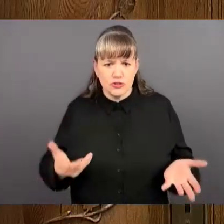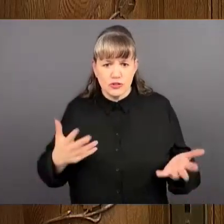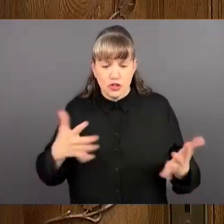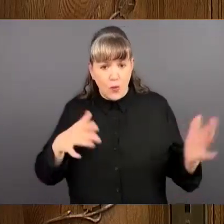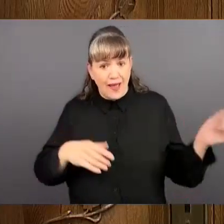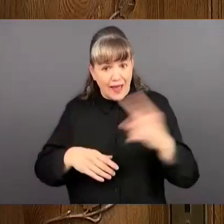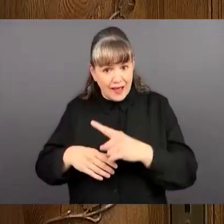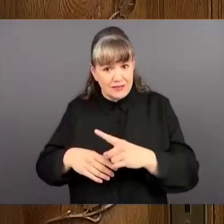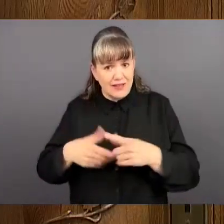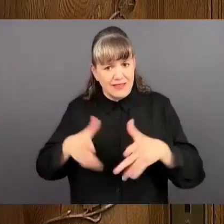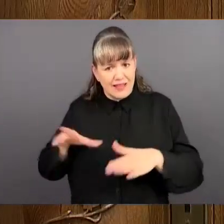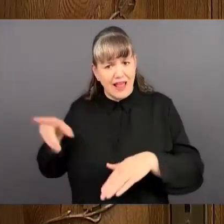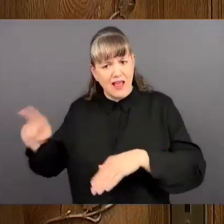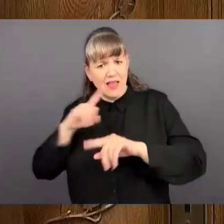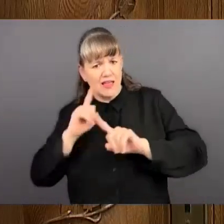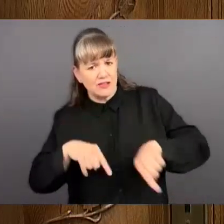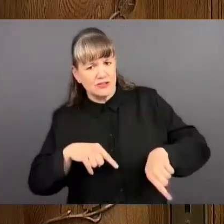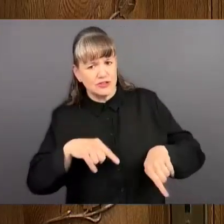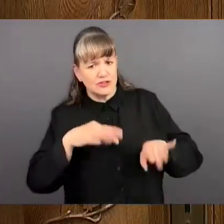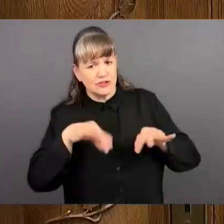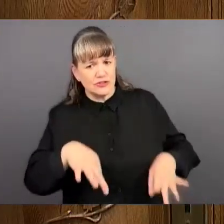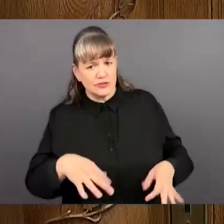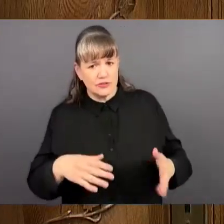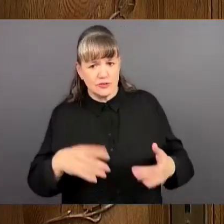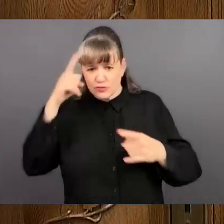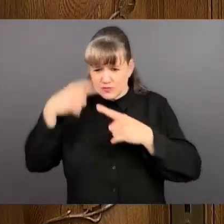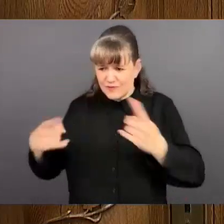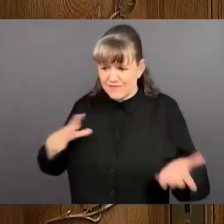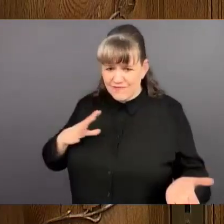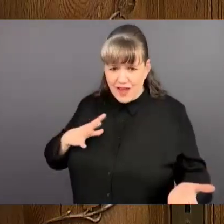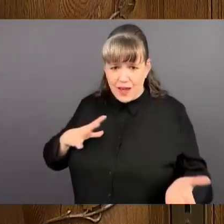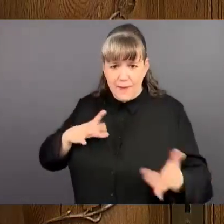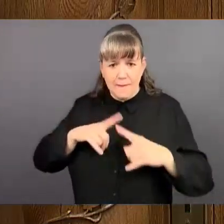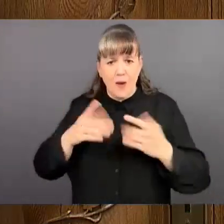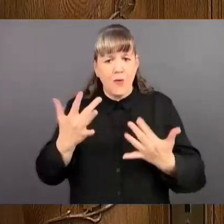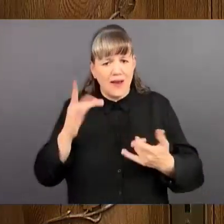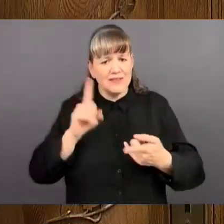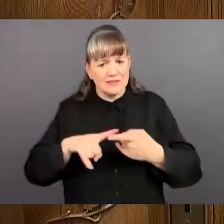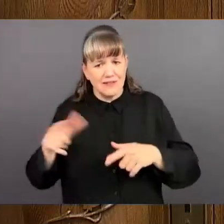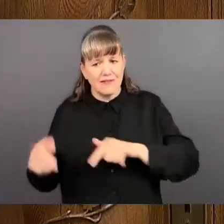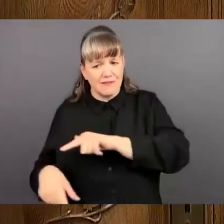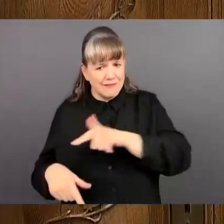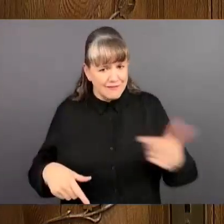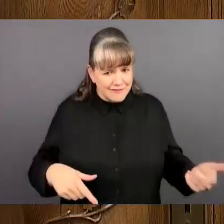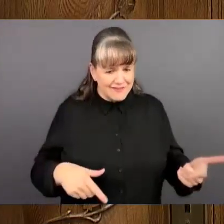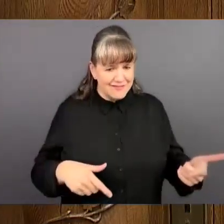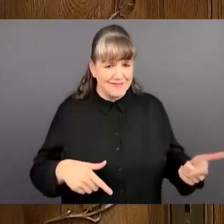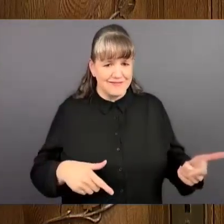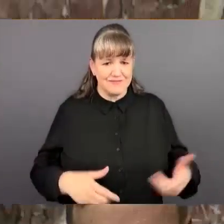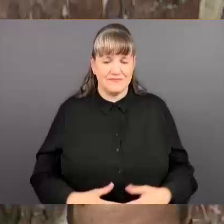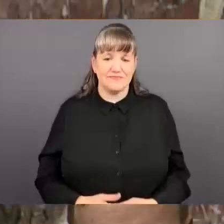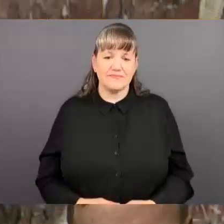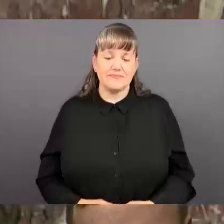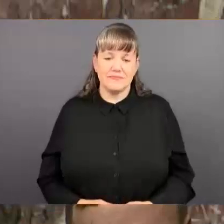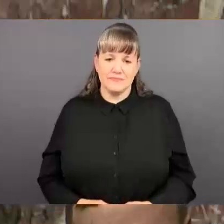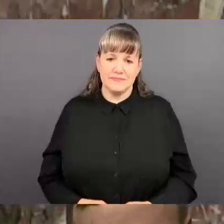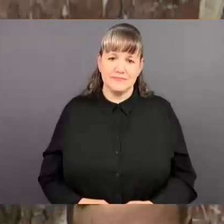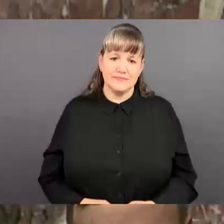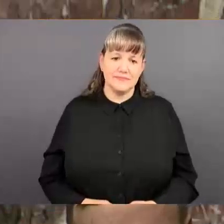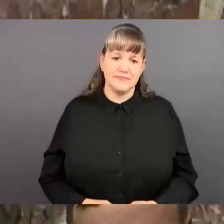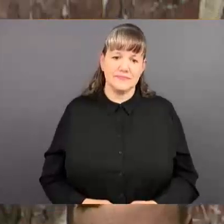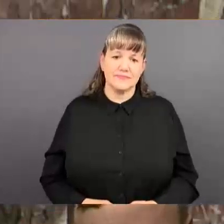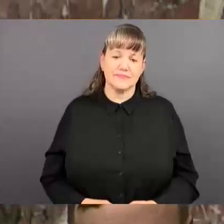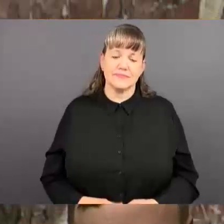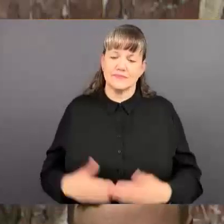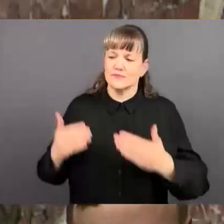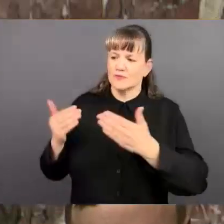not agree with the answer. Just wait for your turn to ask next question. Please. Minister will have the floor. Yeah, thank you, Speaker. You know what?